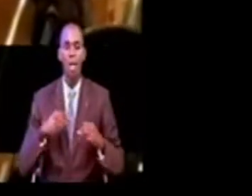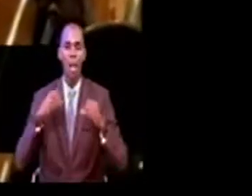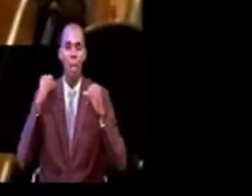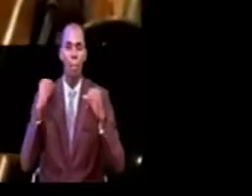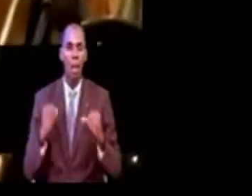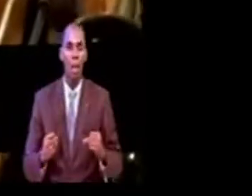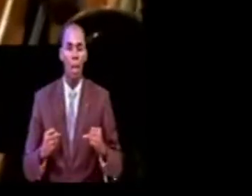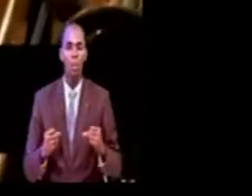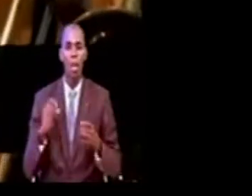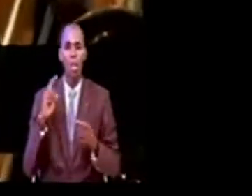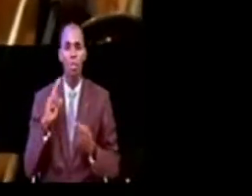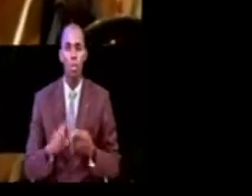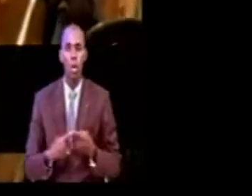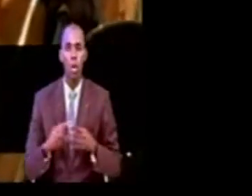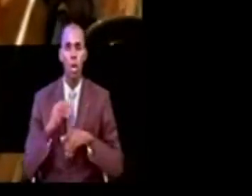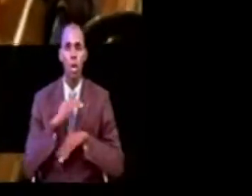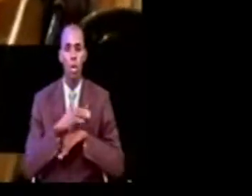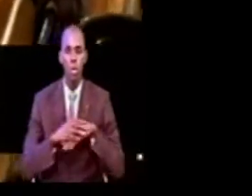christ jesus